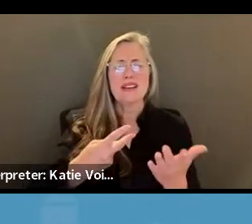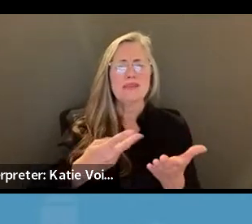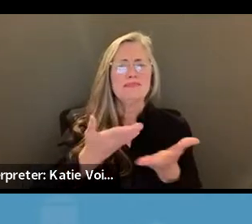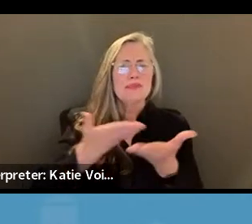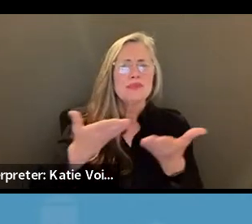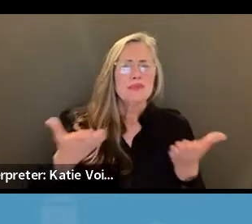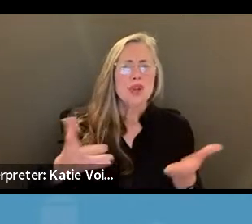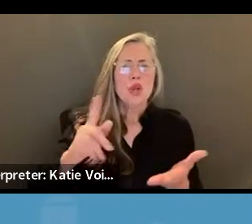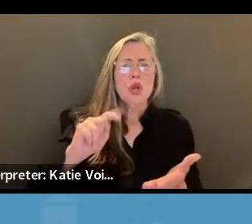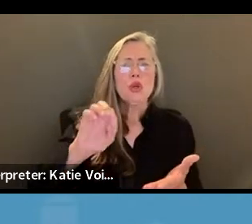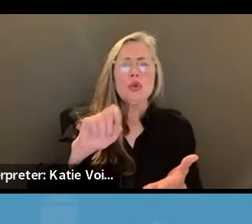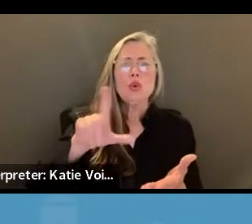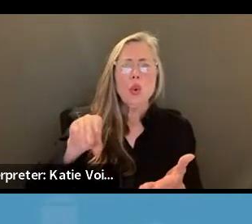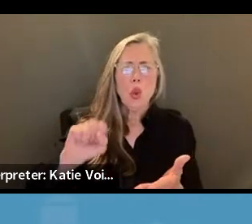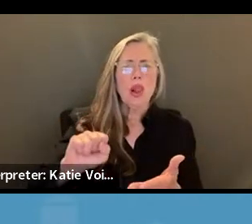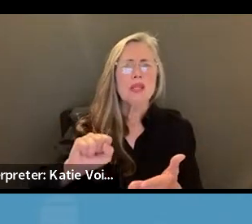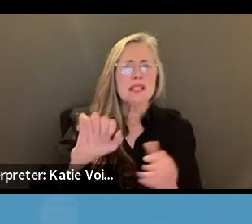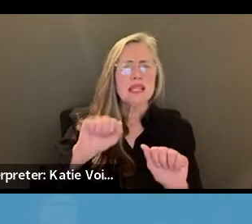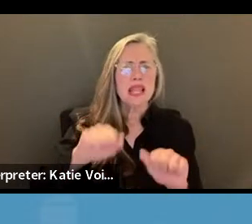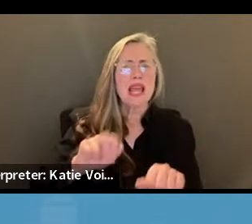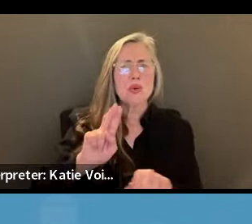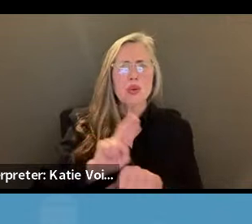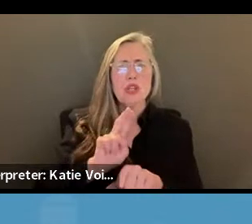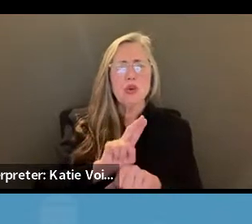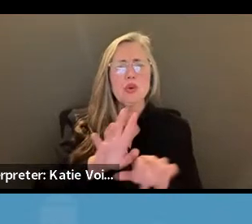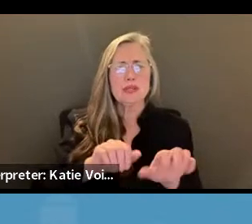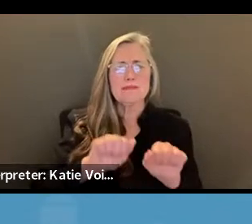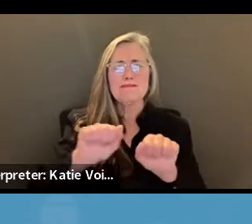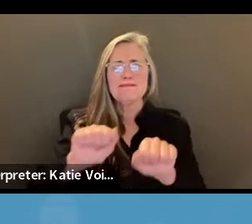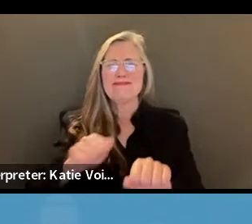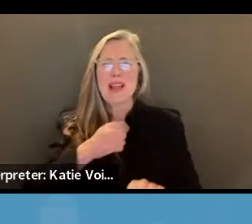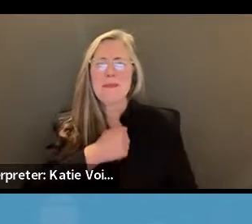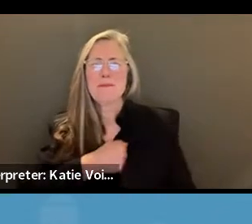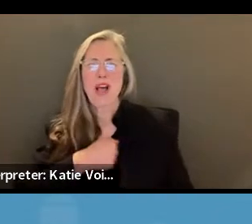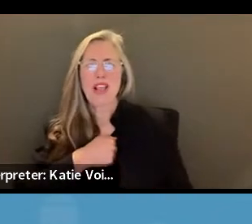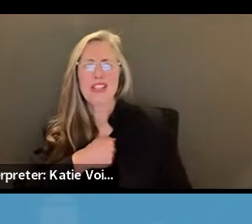me see. My apologies as I work through this.